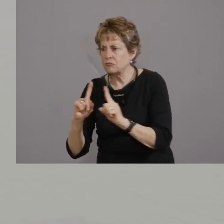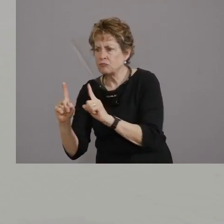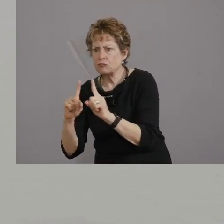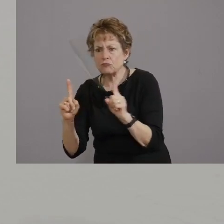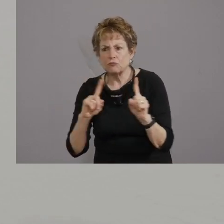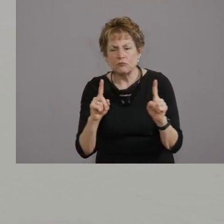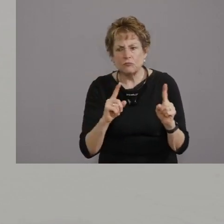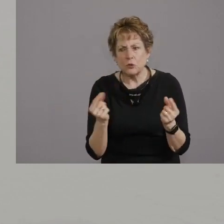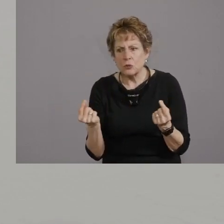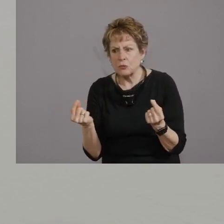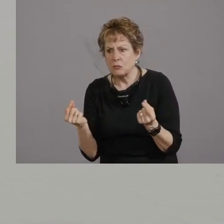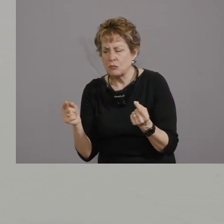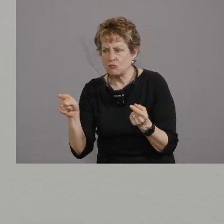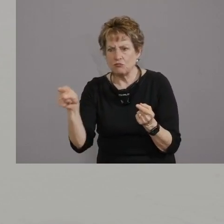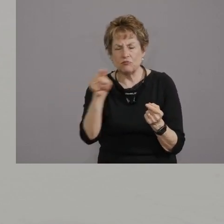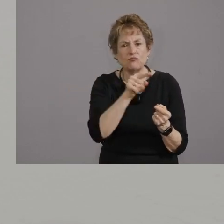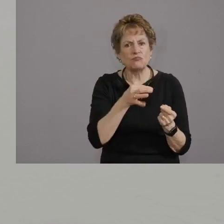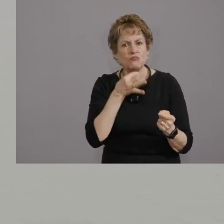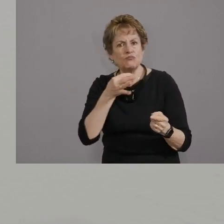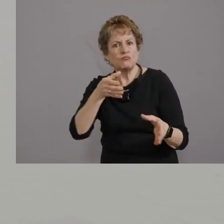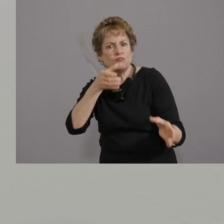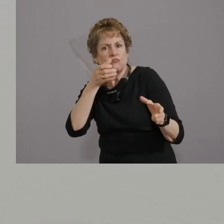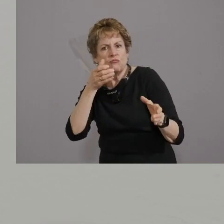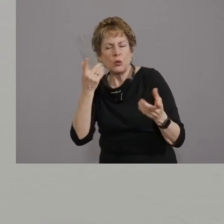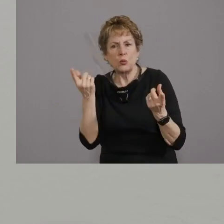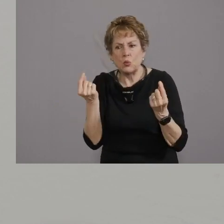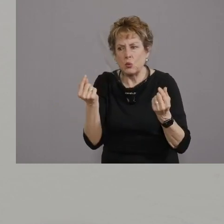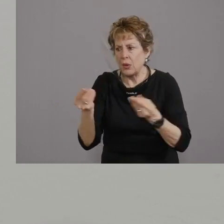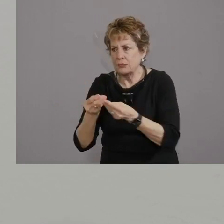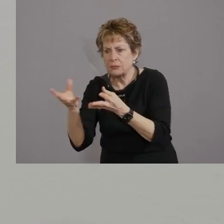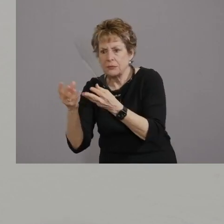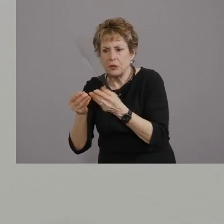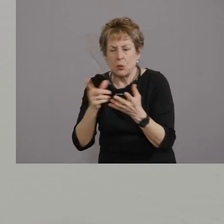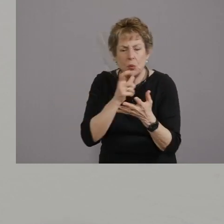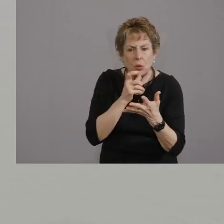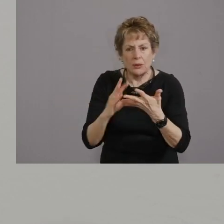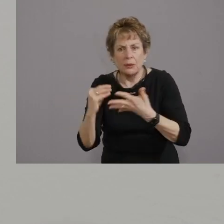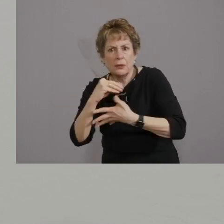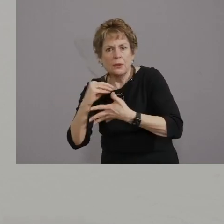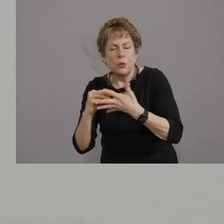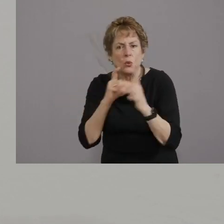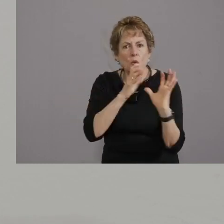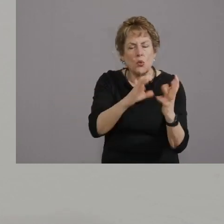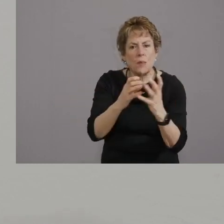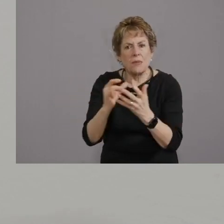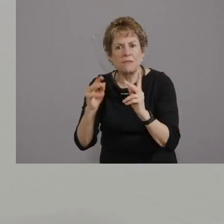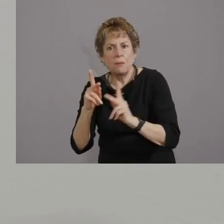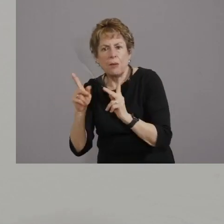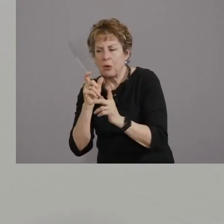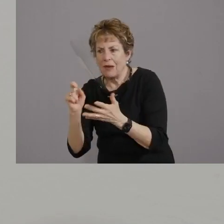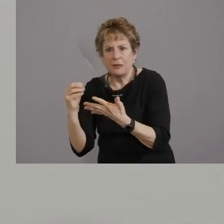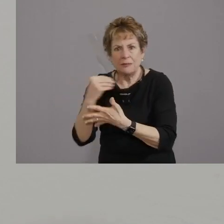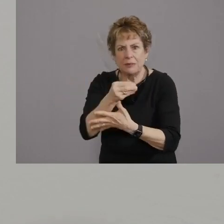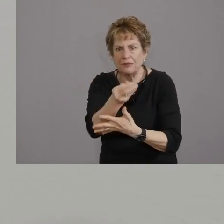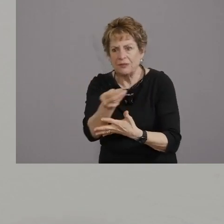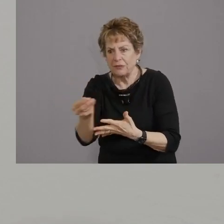they have the ability to sub-prioritize below that, and they have the opportunity to do